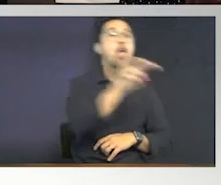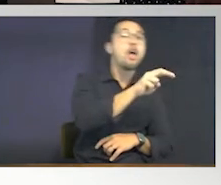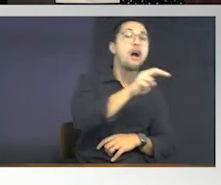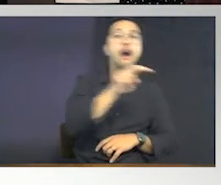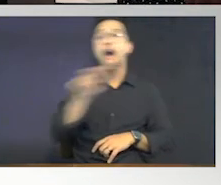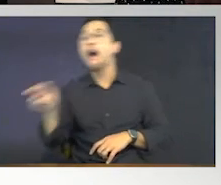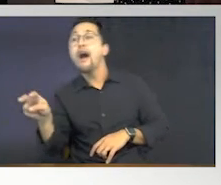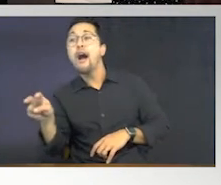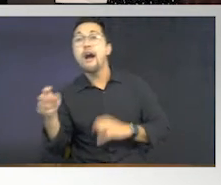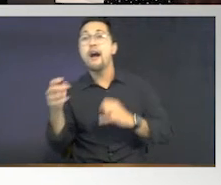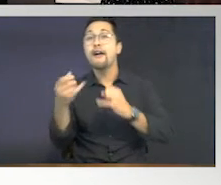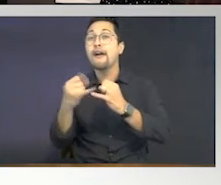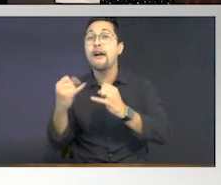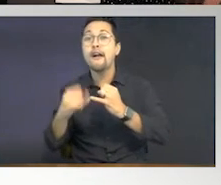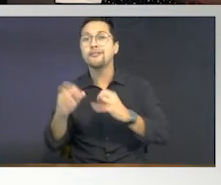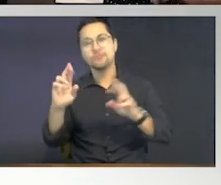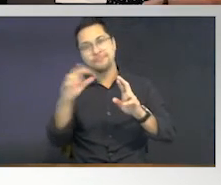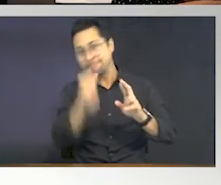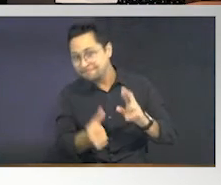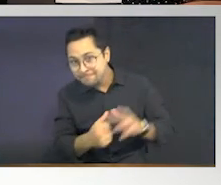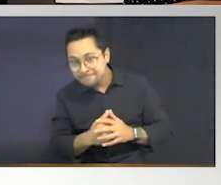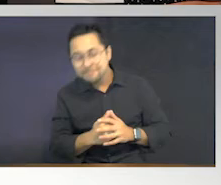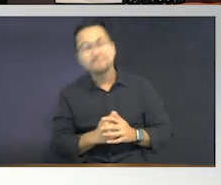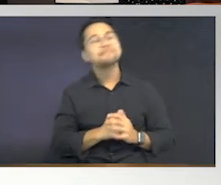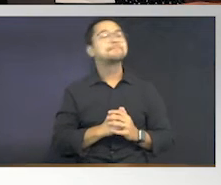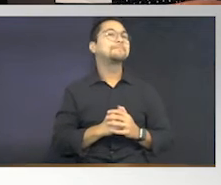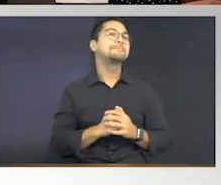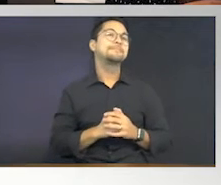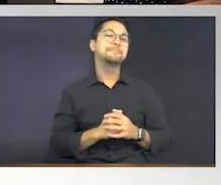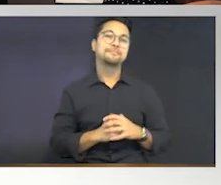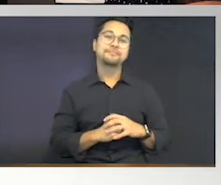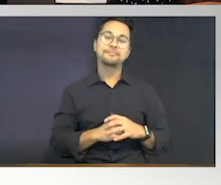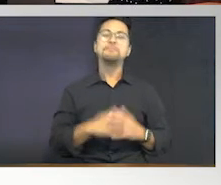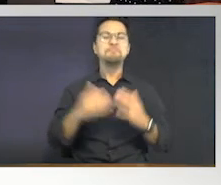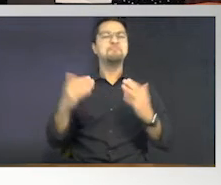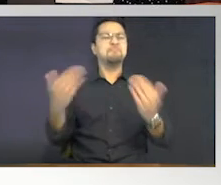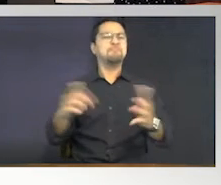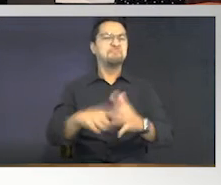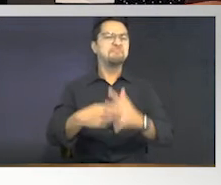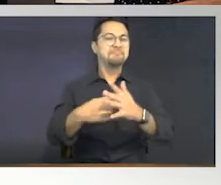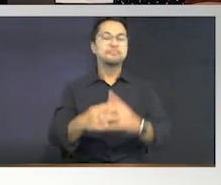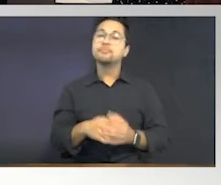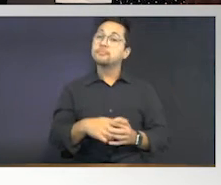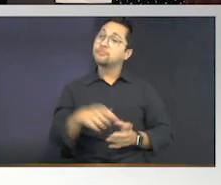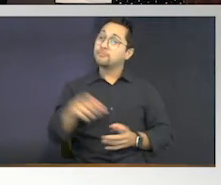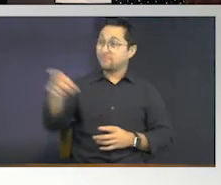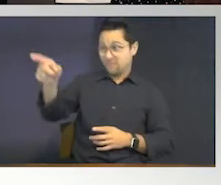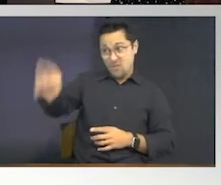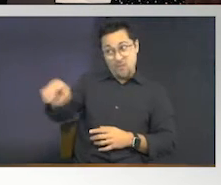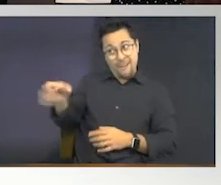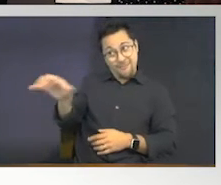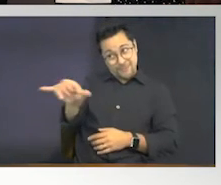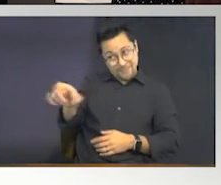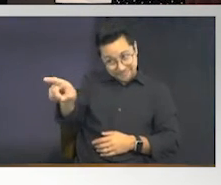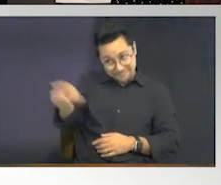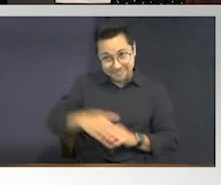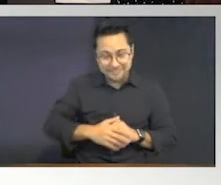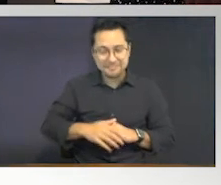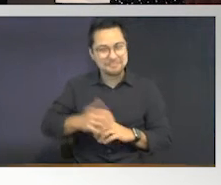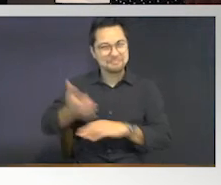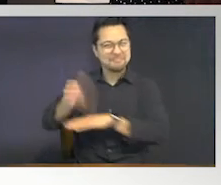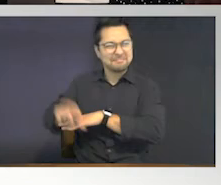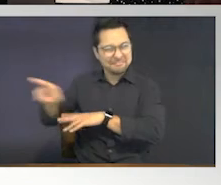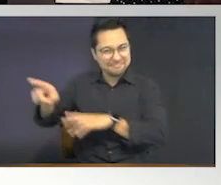neighbor, all those things. And let's start. You have to do this too. I'm going to make him do